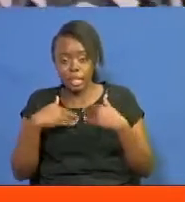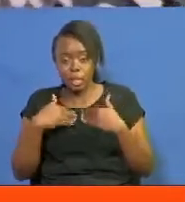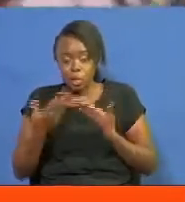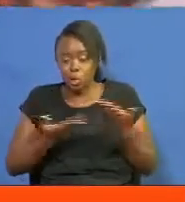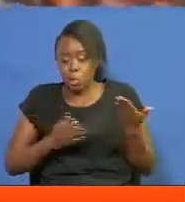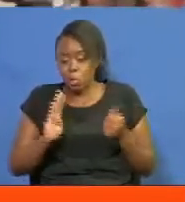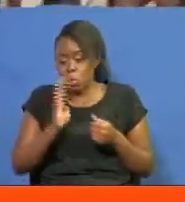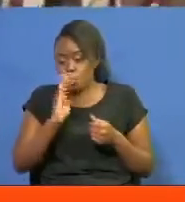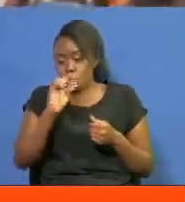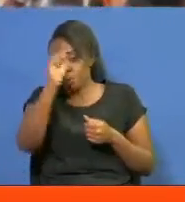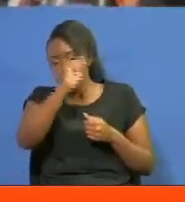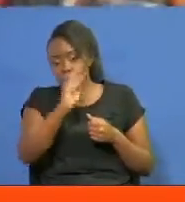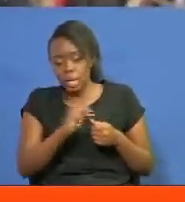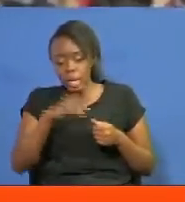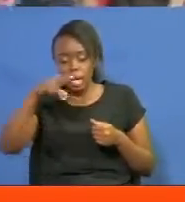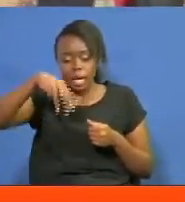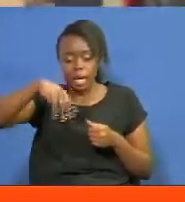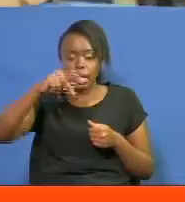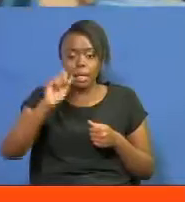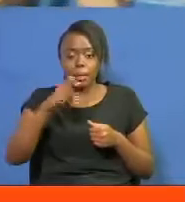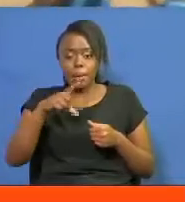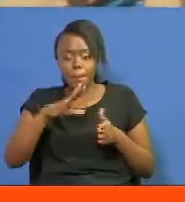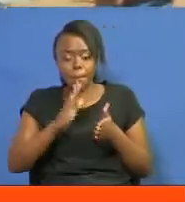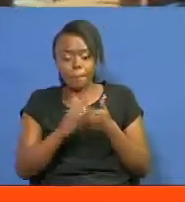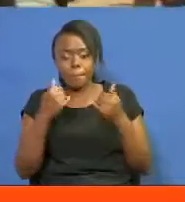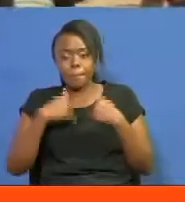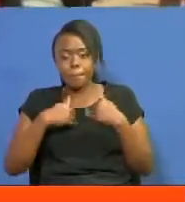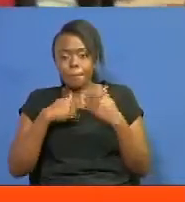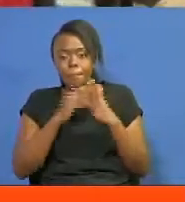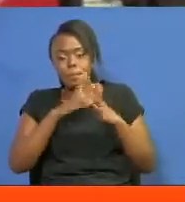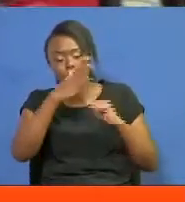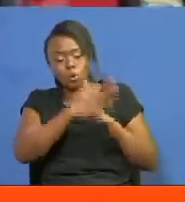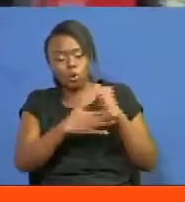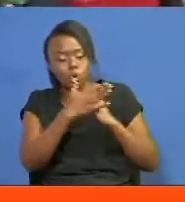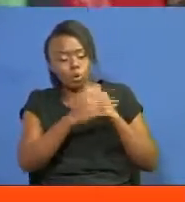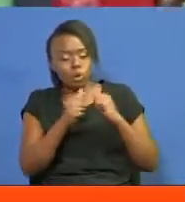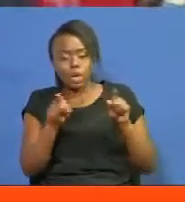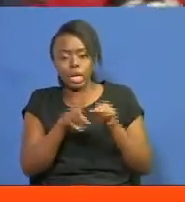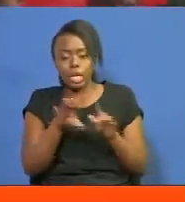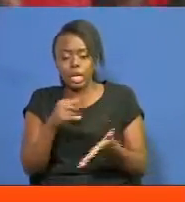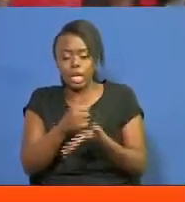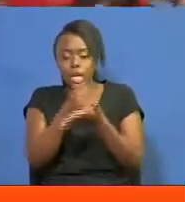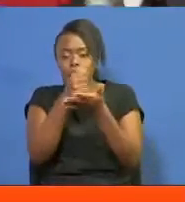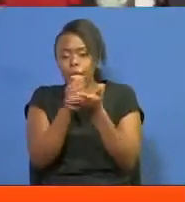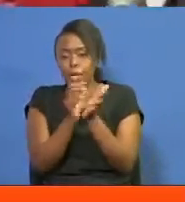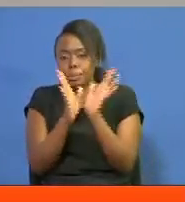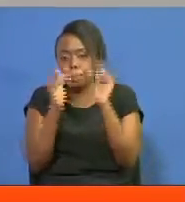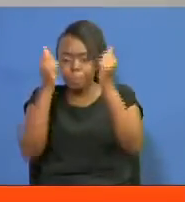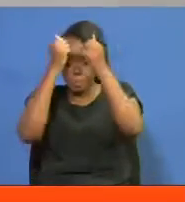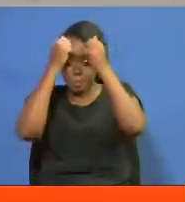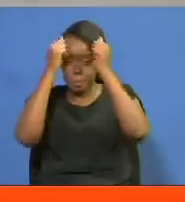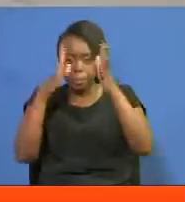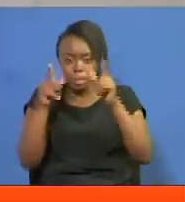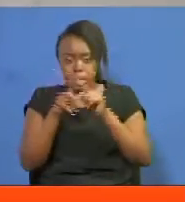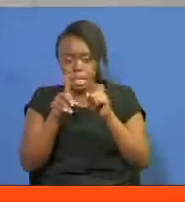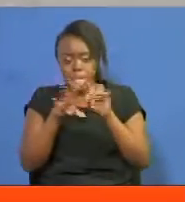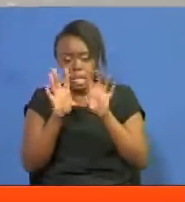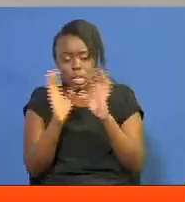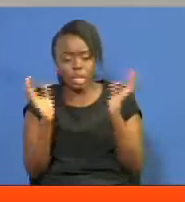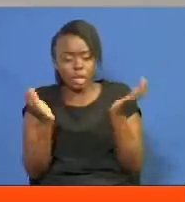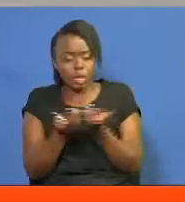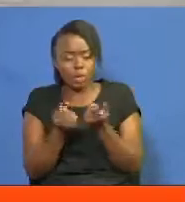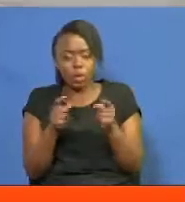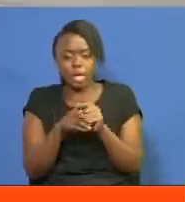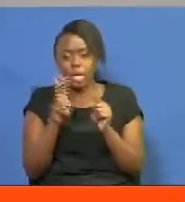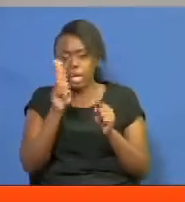the Baringo South MP to hand over engine boats that will assist the students and the community at large